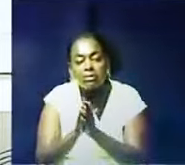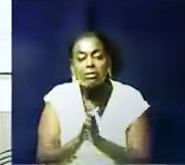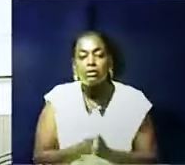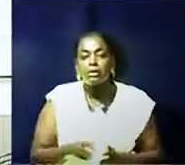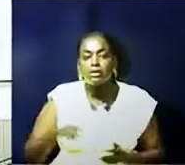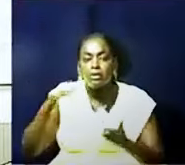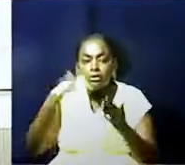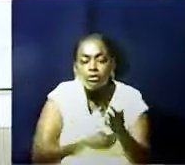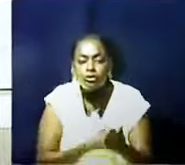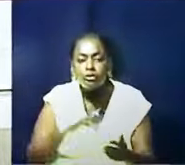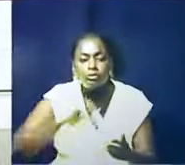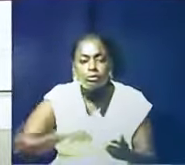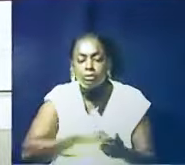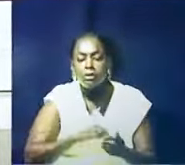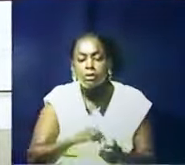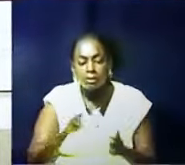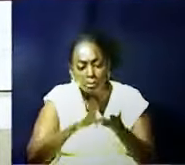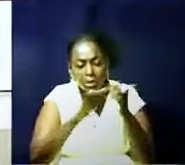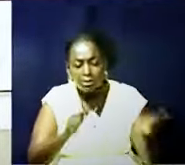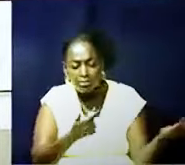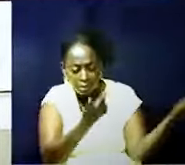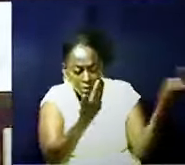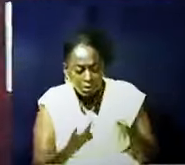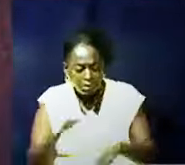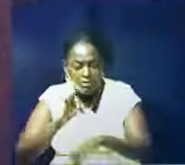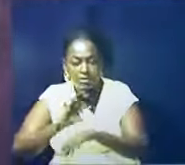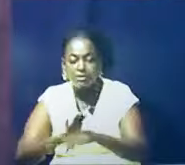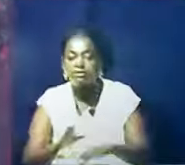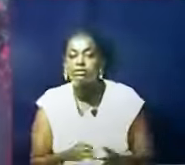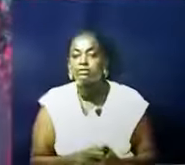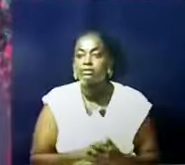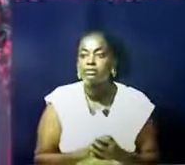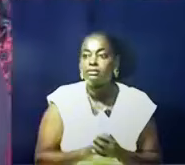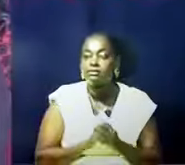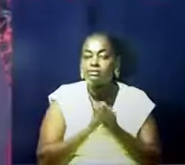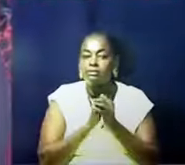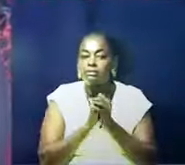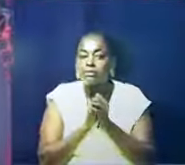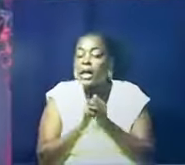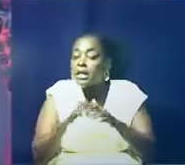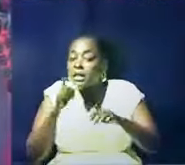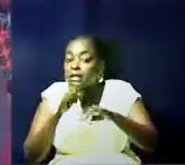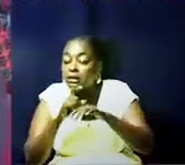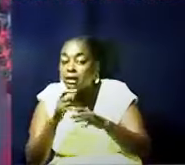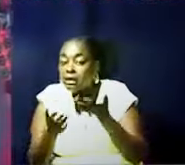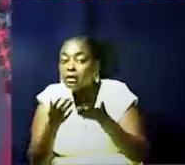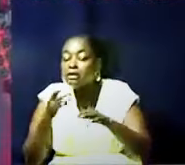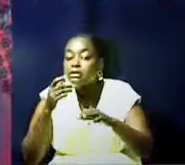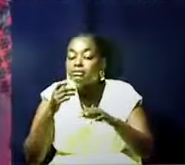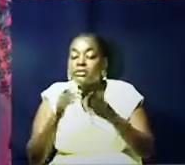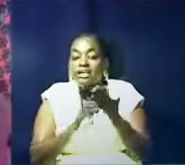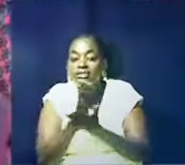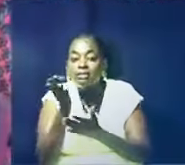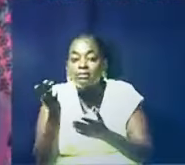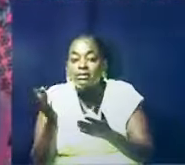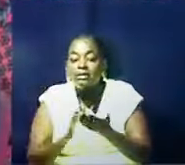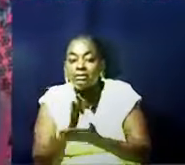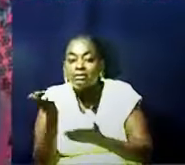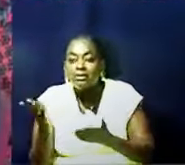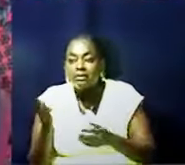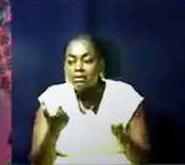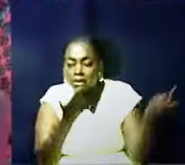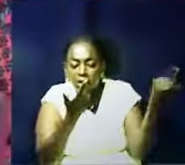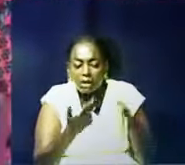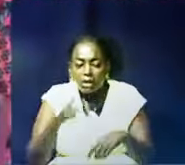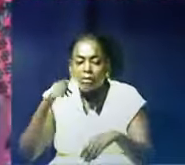6:30, they will come and walk around. It's better no see any fa obeba betrem ha. They will peep.